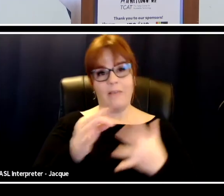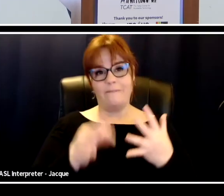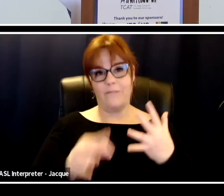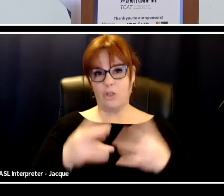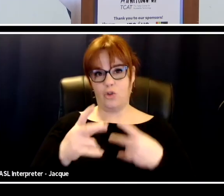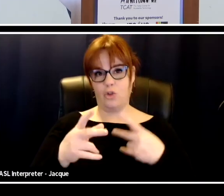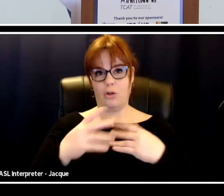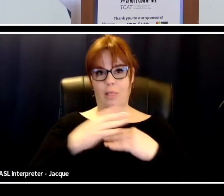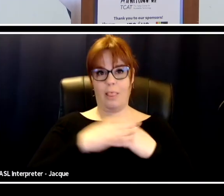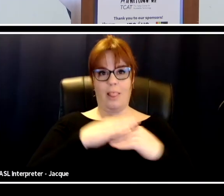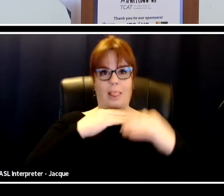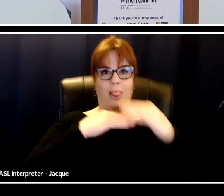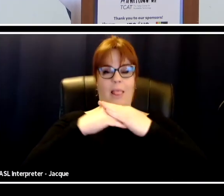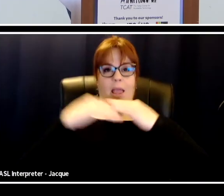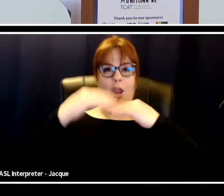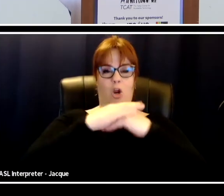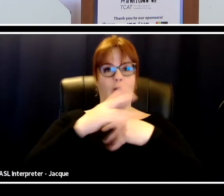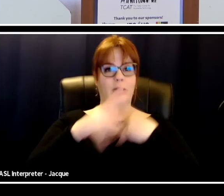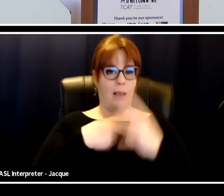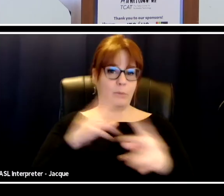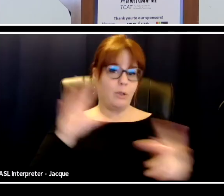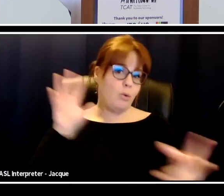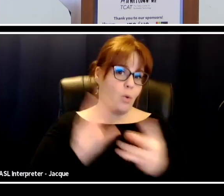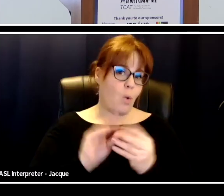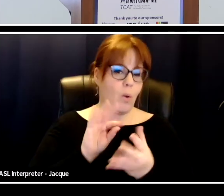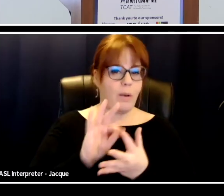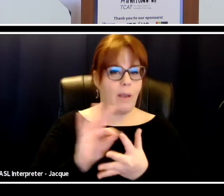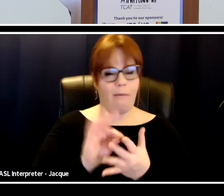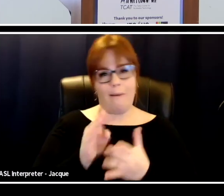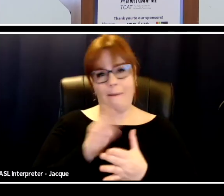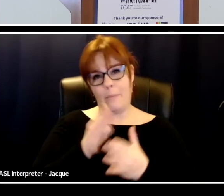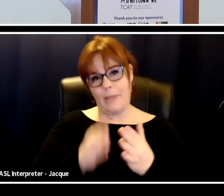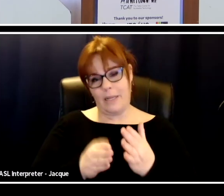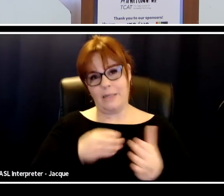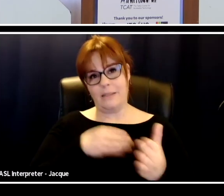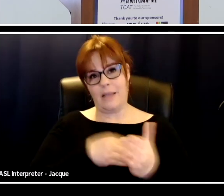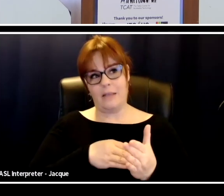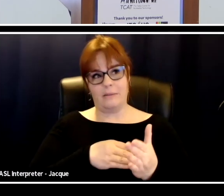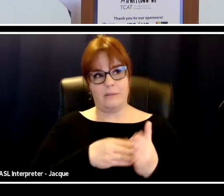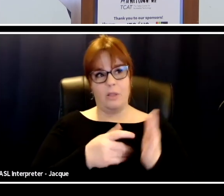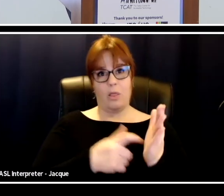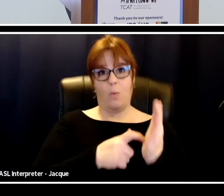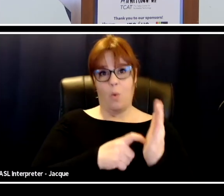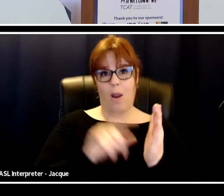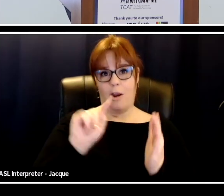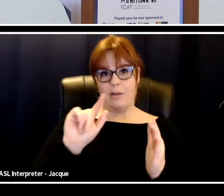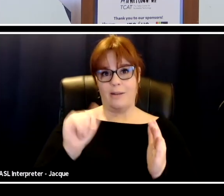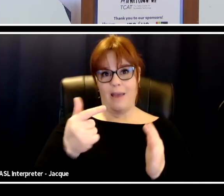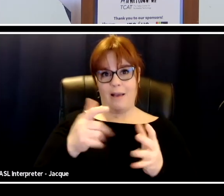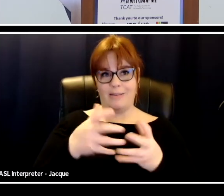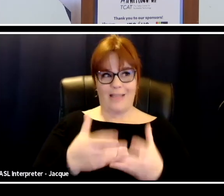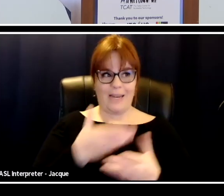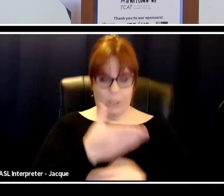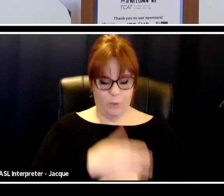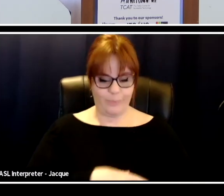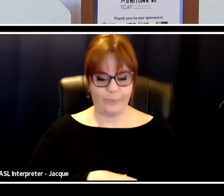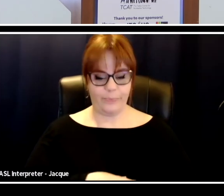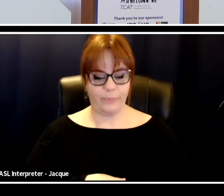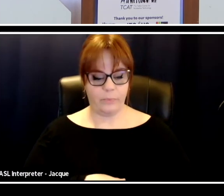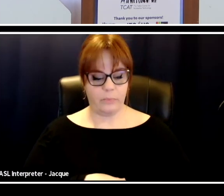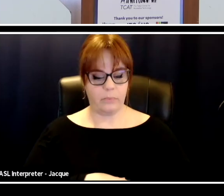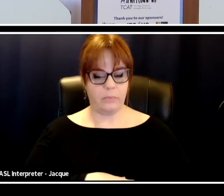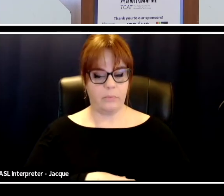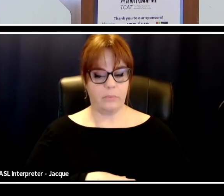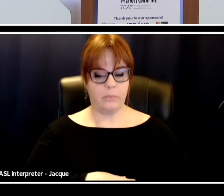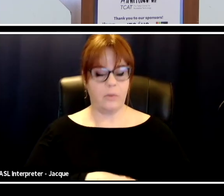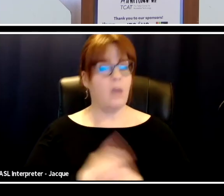layer types and total count and completeness against this required tag set here. So the